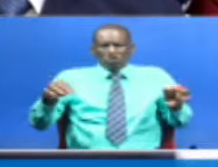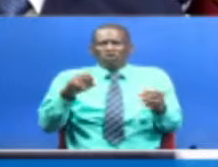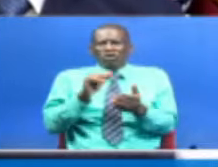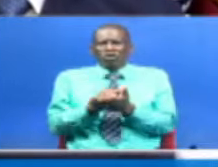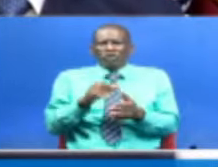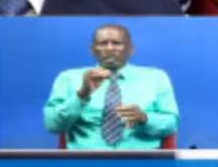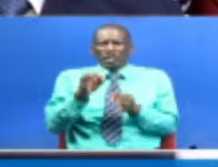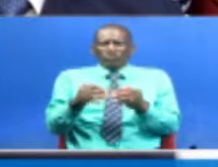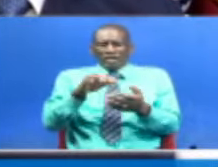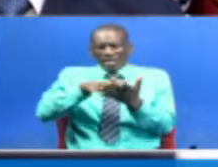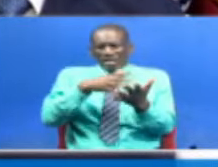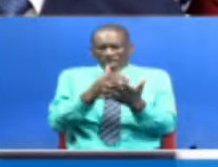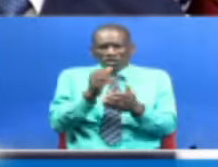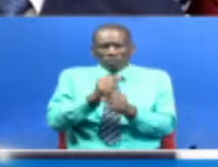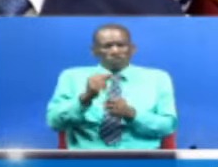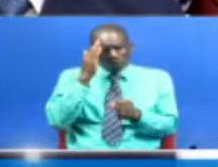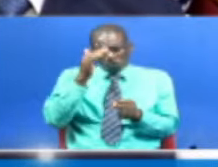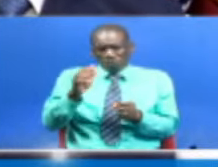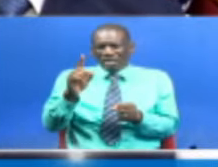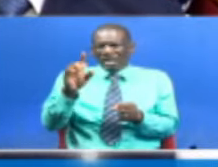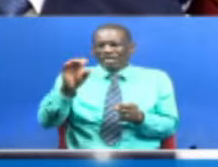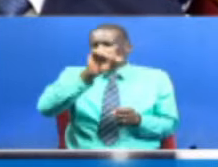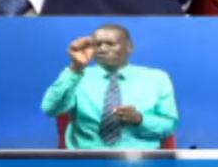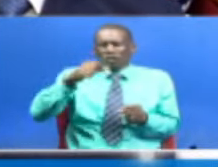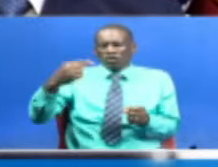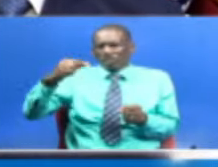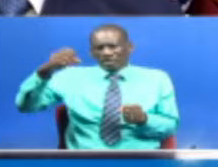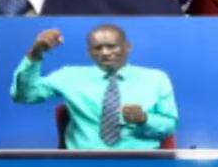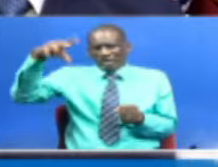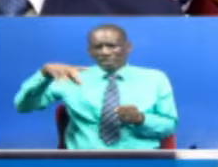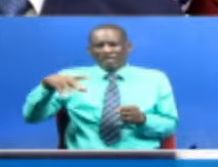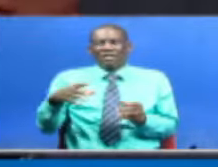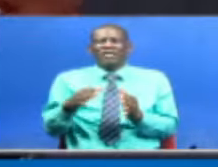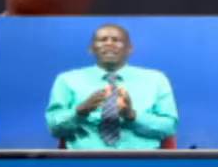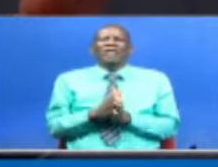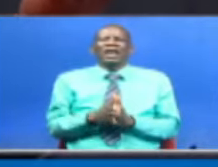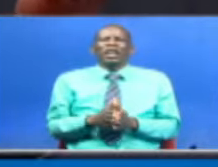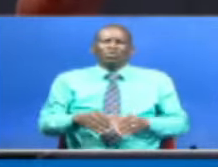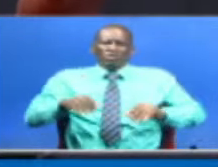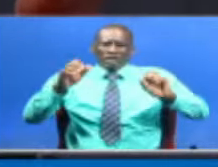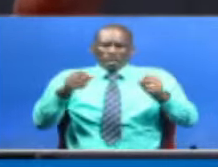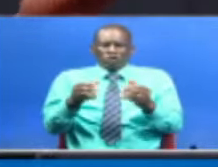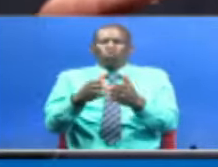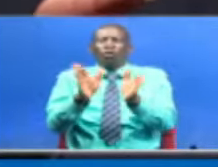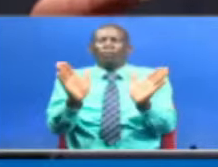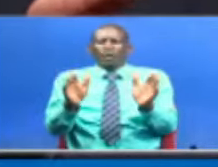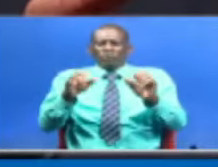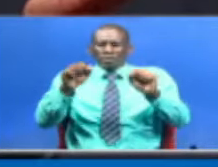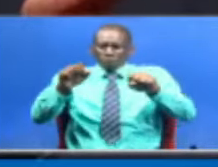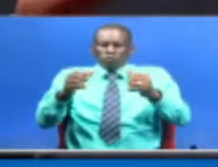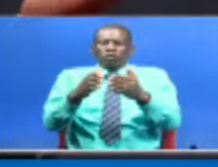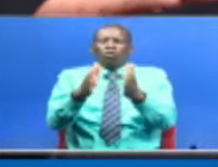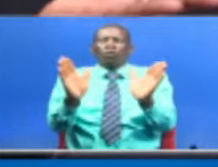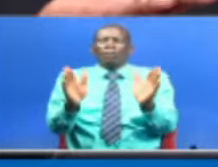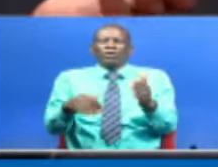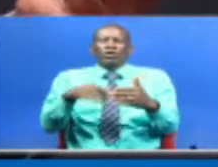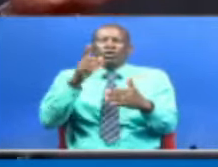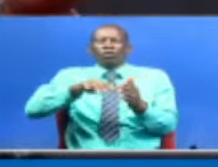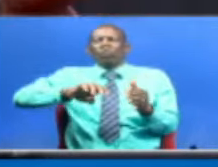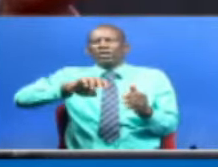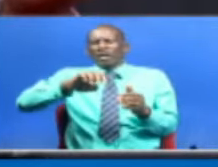certain network, you know you are 100% on green energy, and be able to unlock what